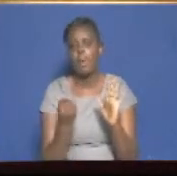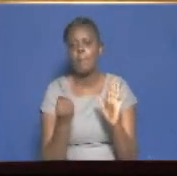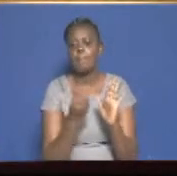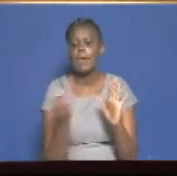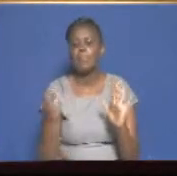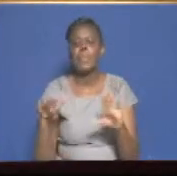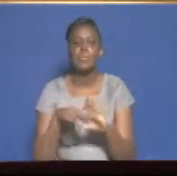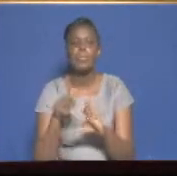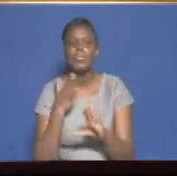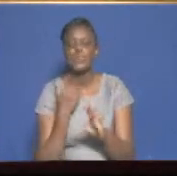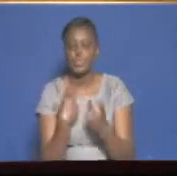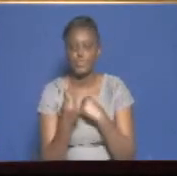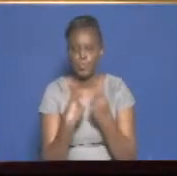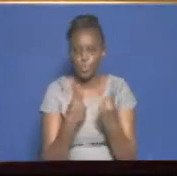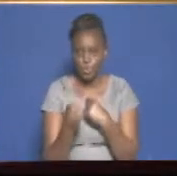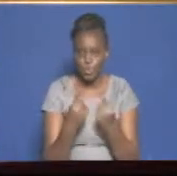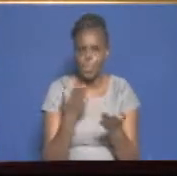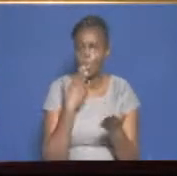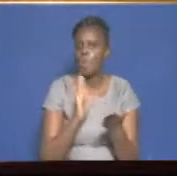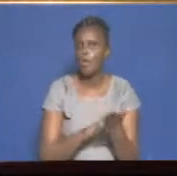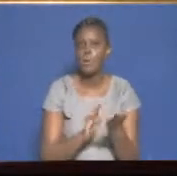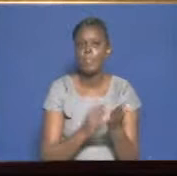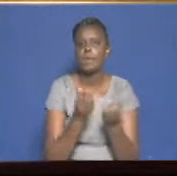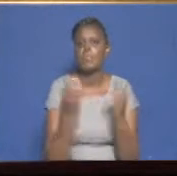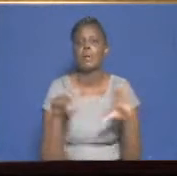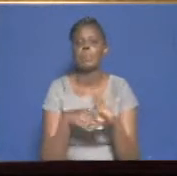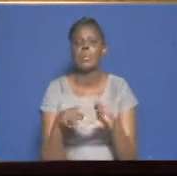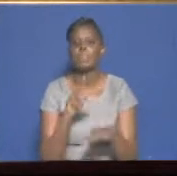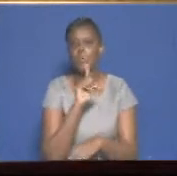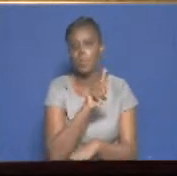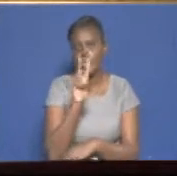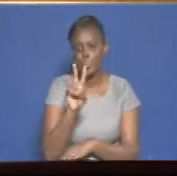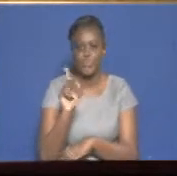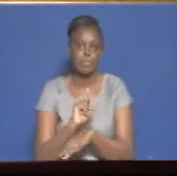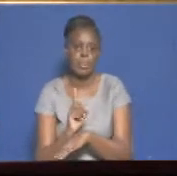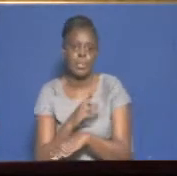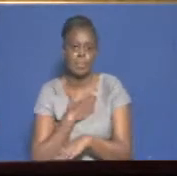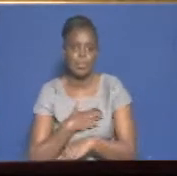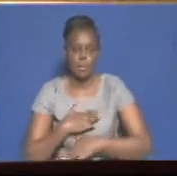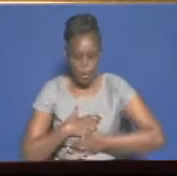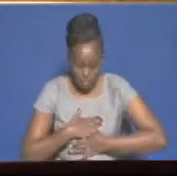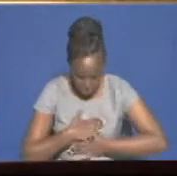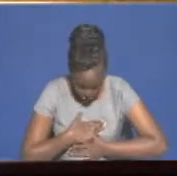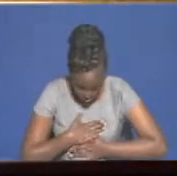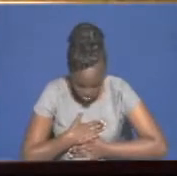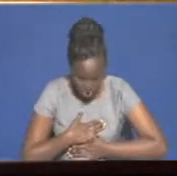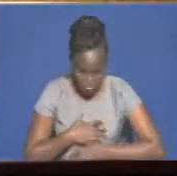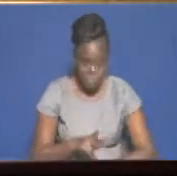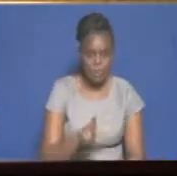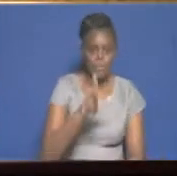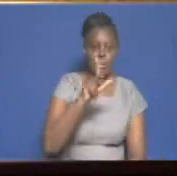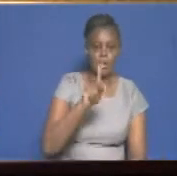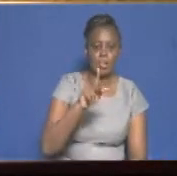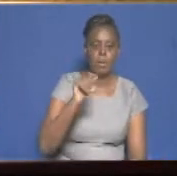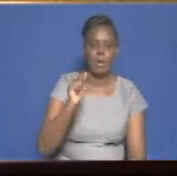have comment, please. Very 1-2 minutes, Honorable Kagogo Boen.